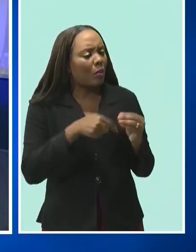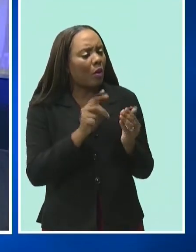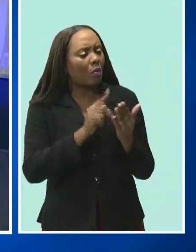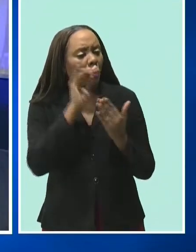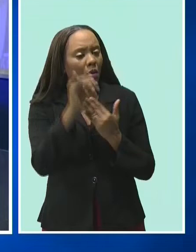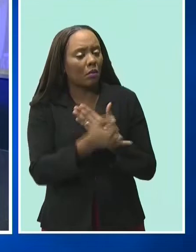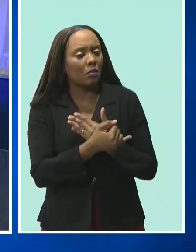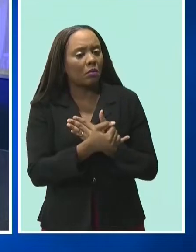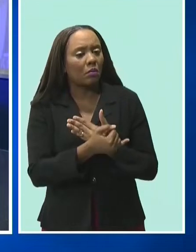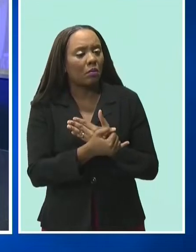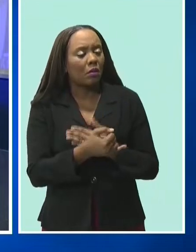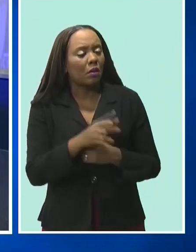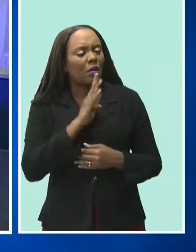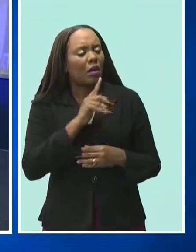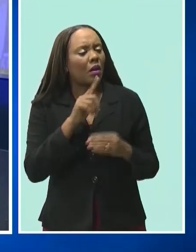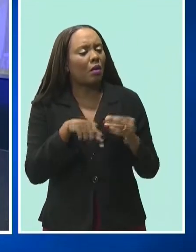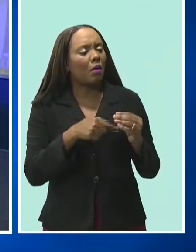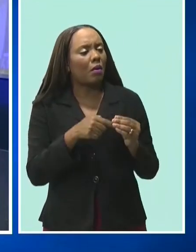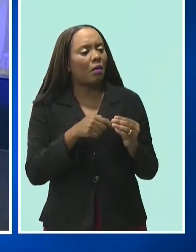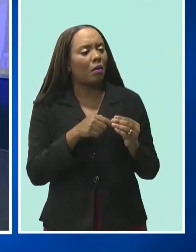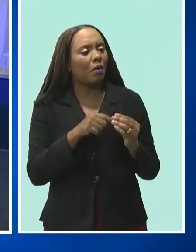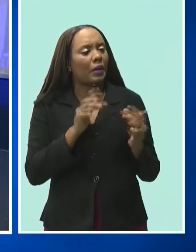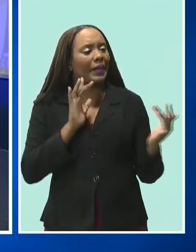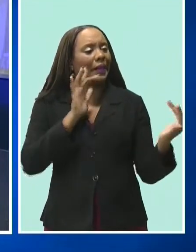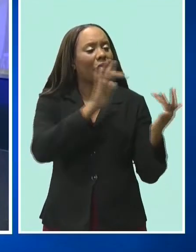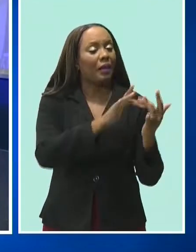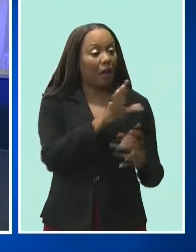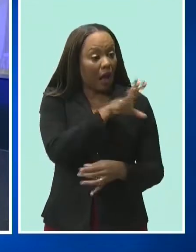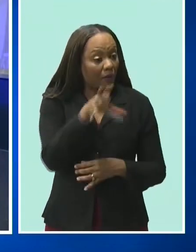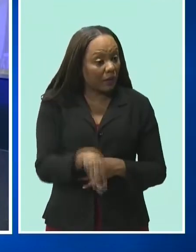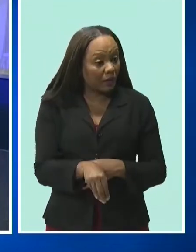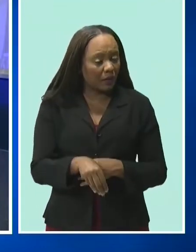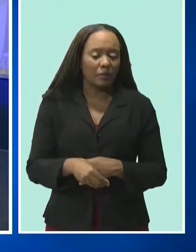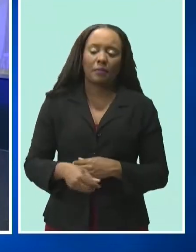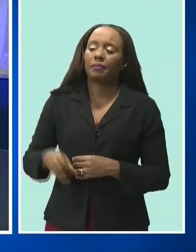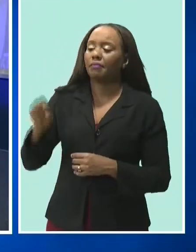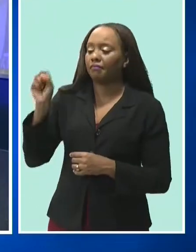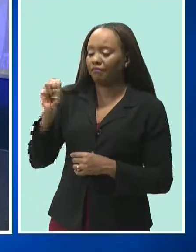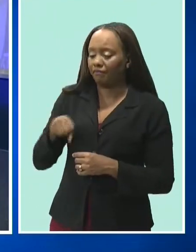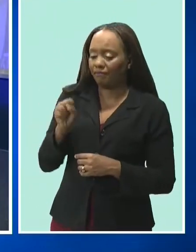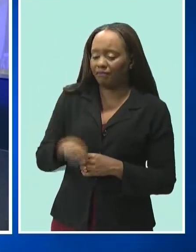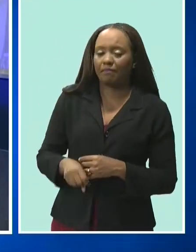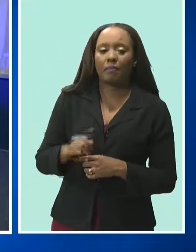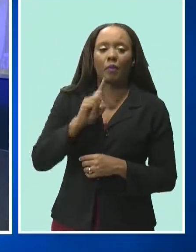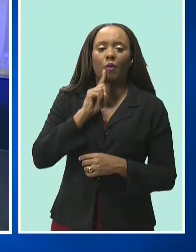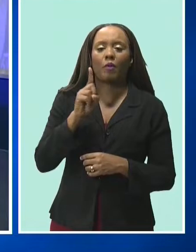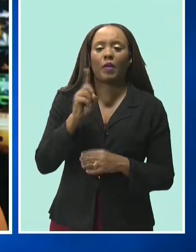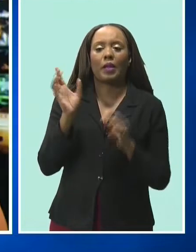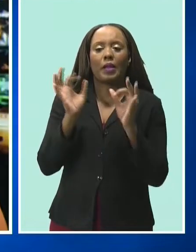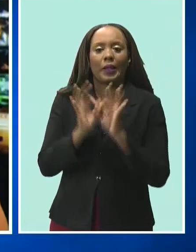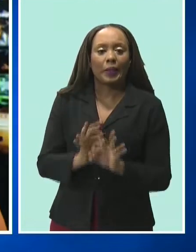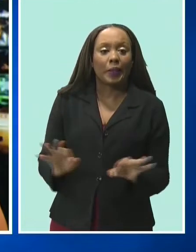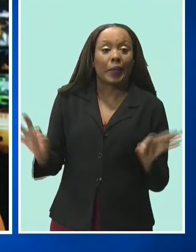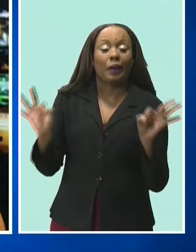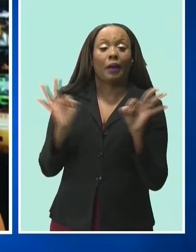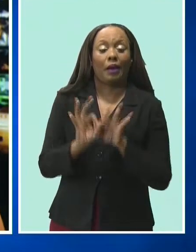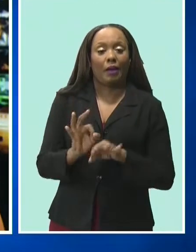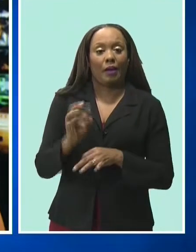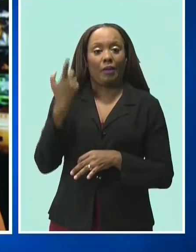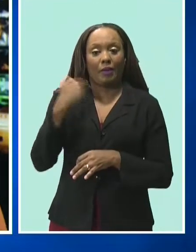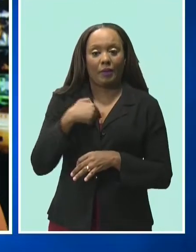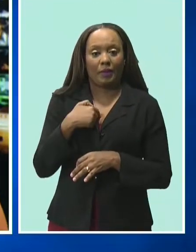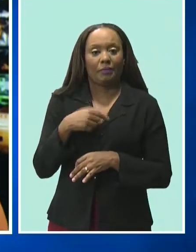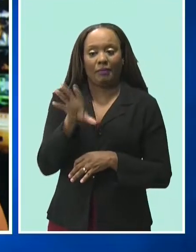about reaching out to Africa. Yes. Now for me, this is going to be one of the highlights of this 31st